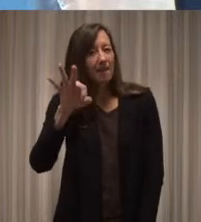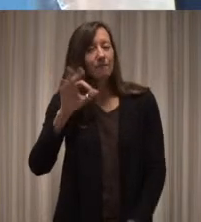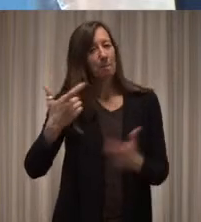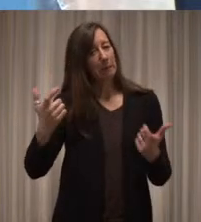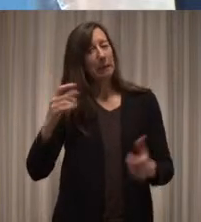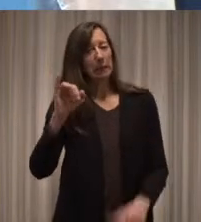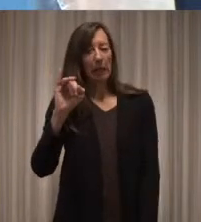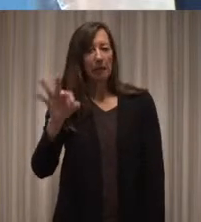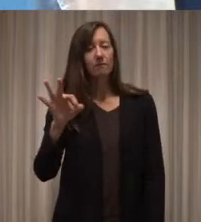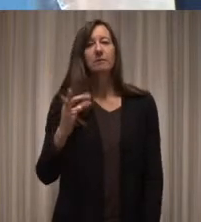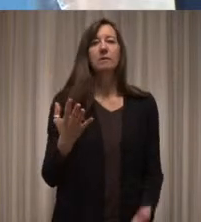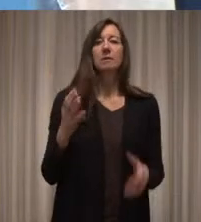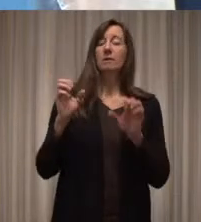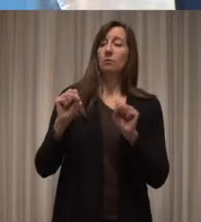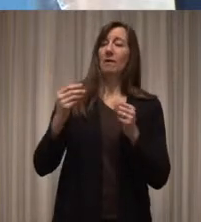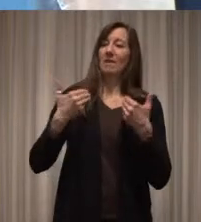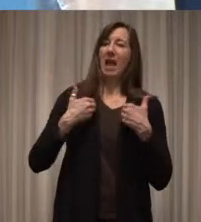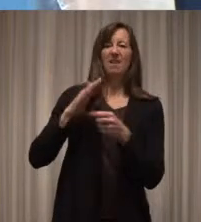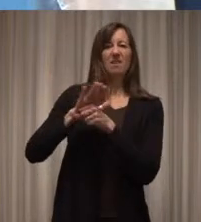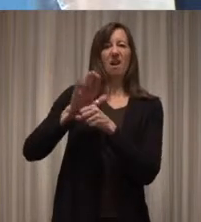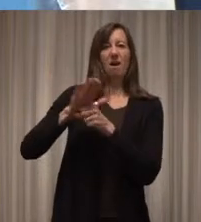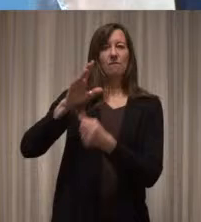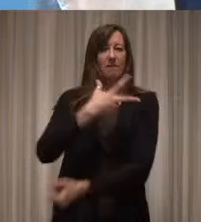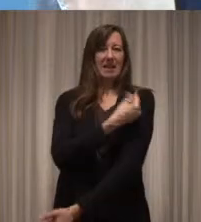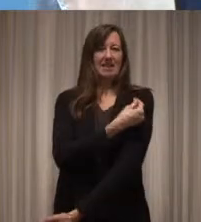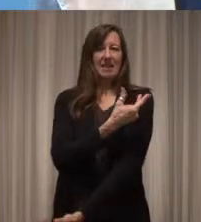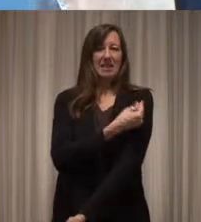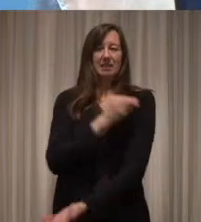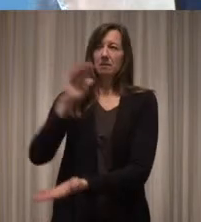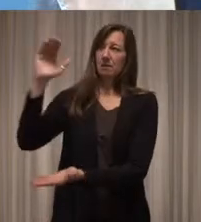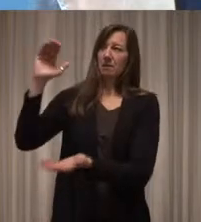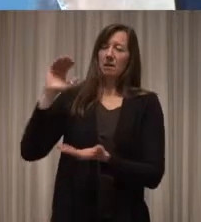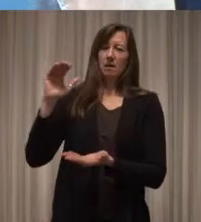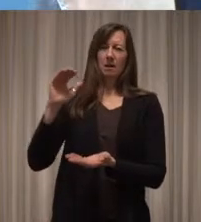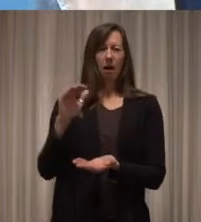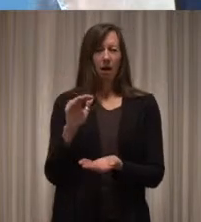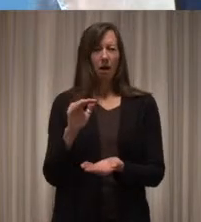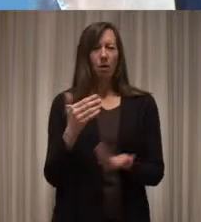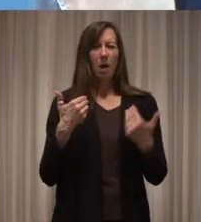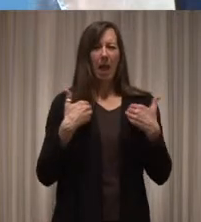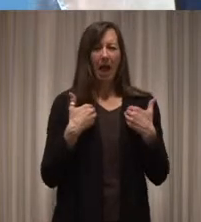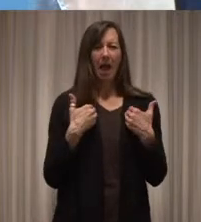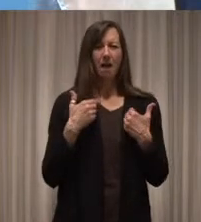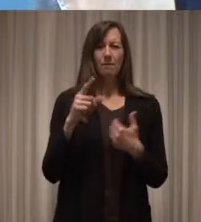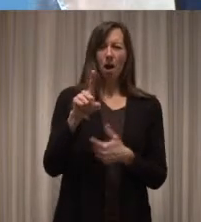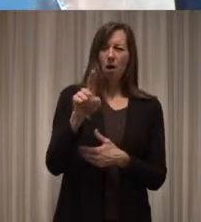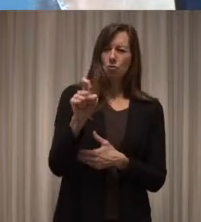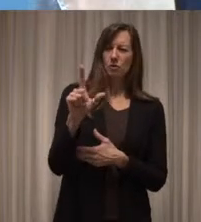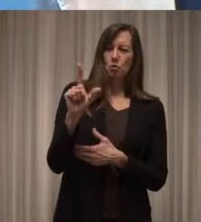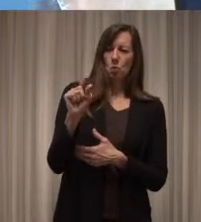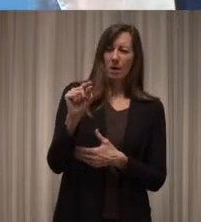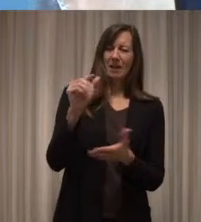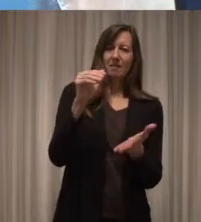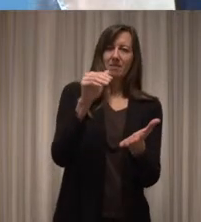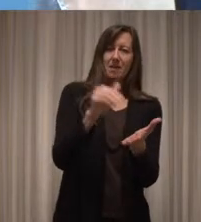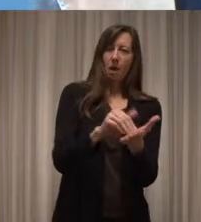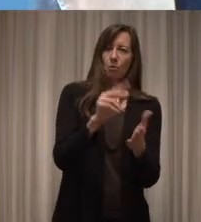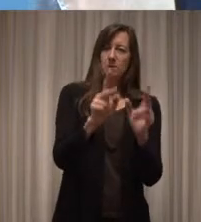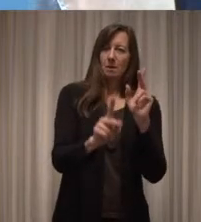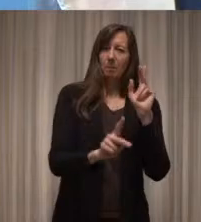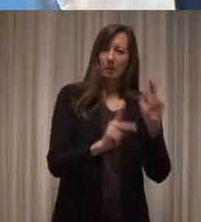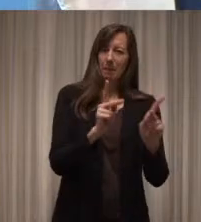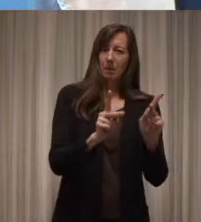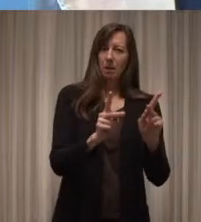so. The problem is, while we have 120,000 people eligible, we have only received